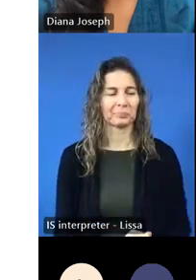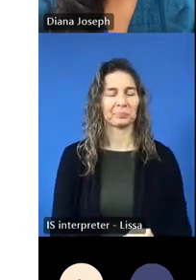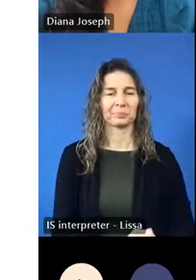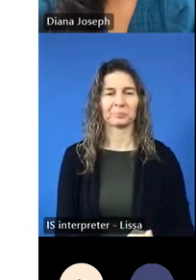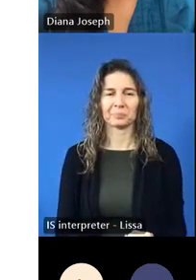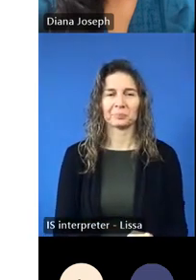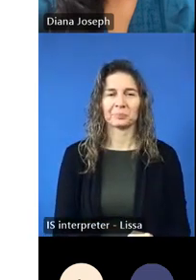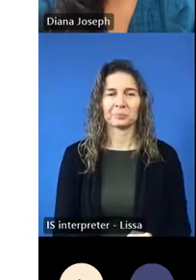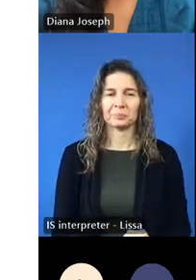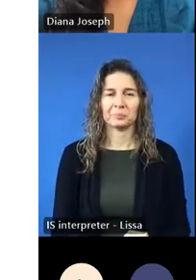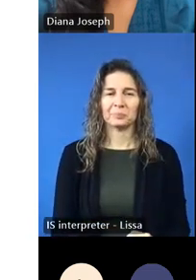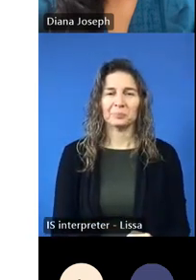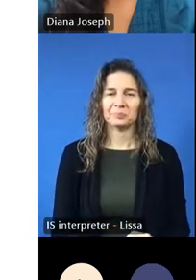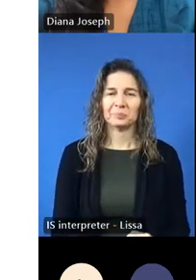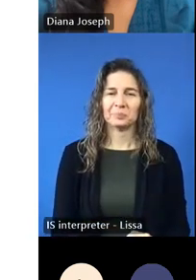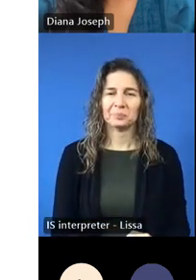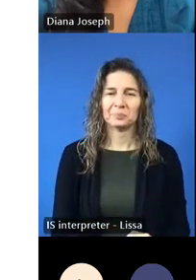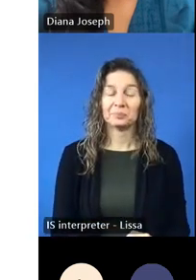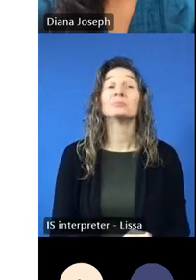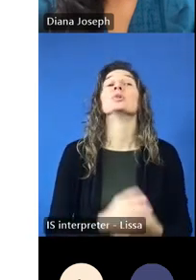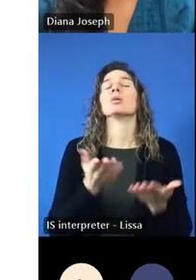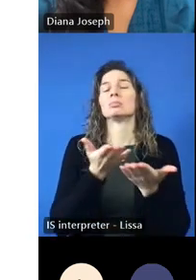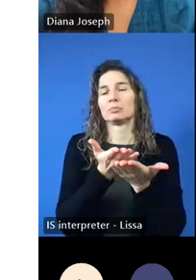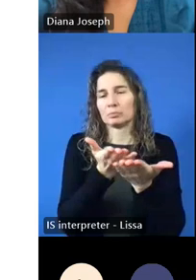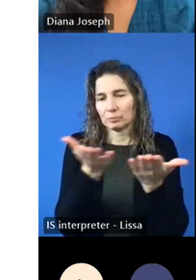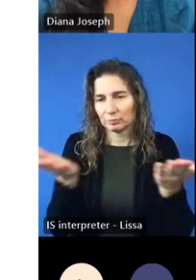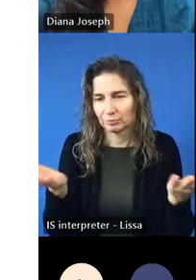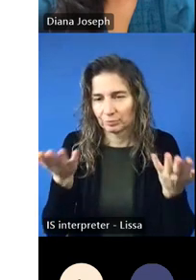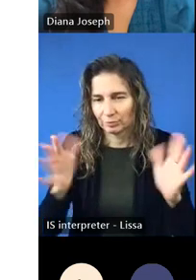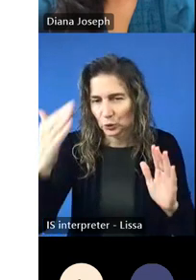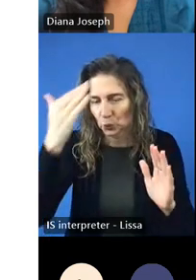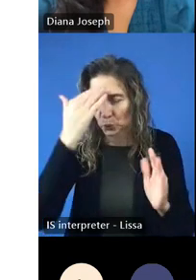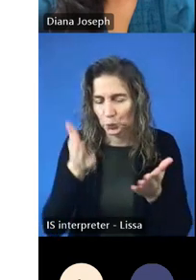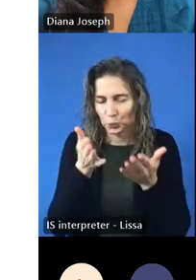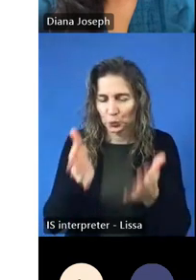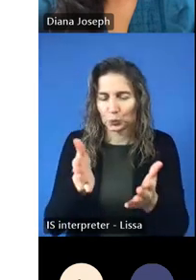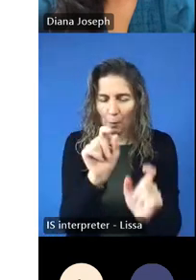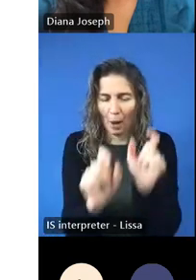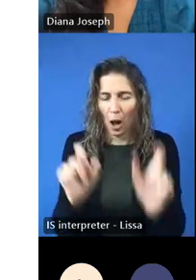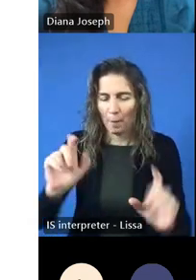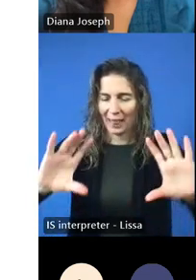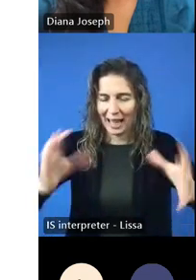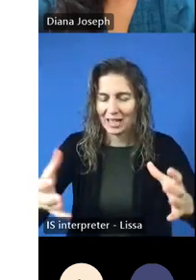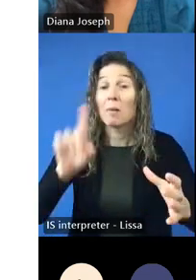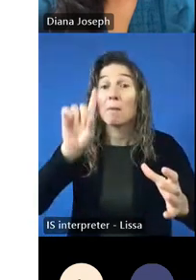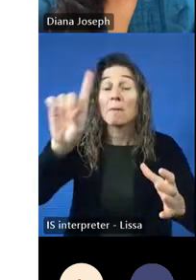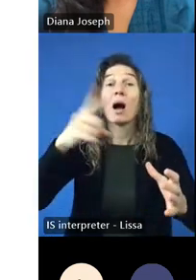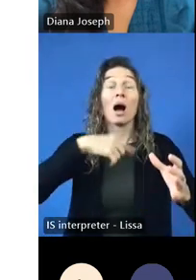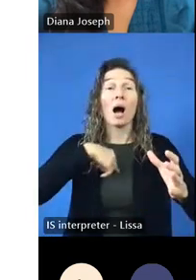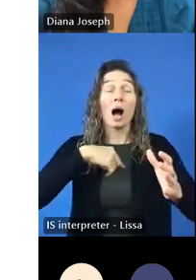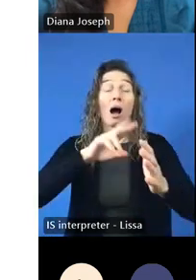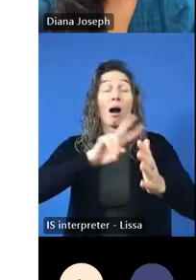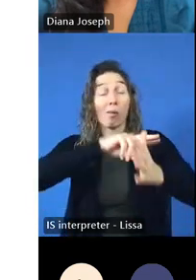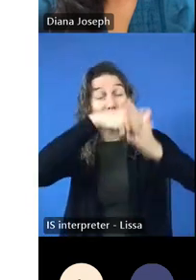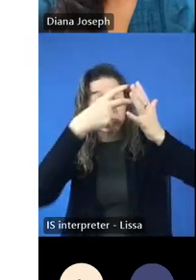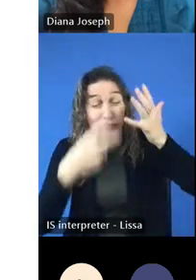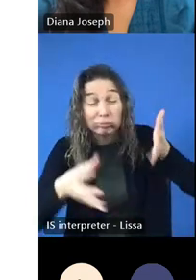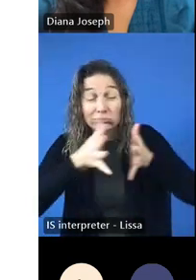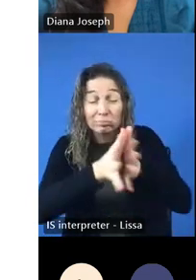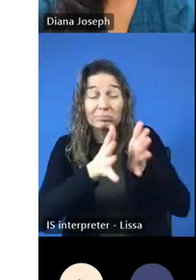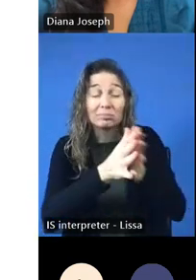Okay, so we know that you're familiar with this population, but before I dive in to Spoon and our work, I want to share a few